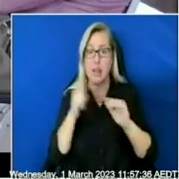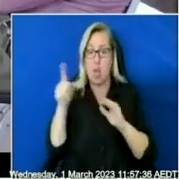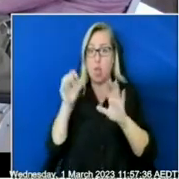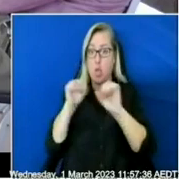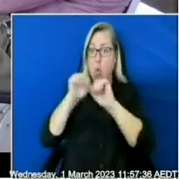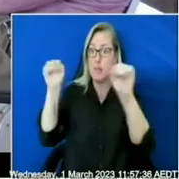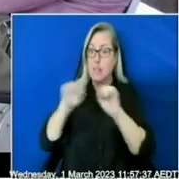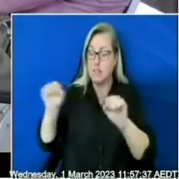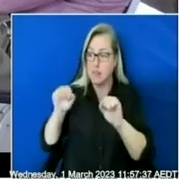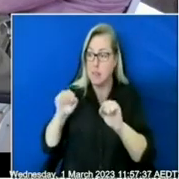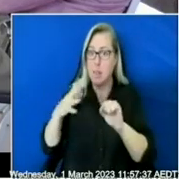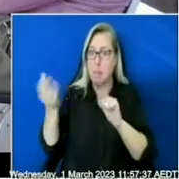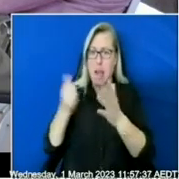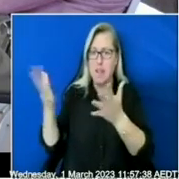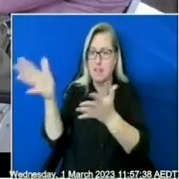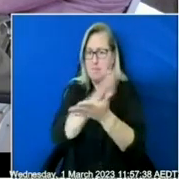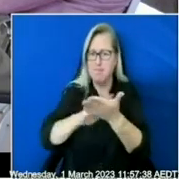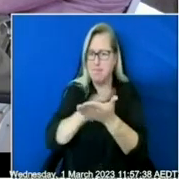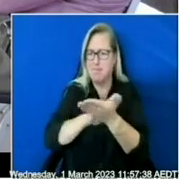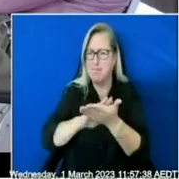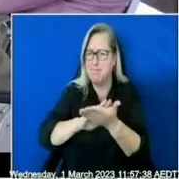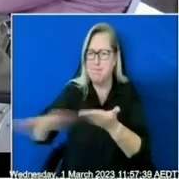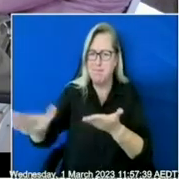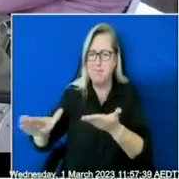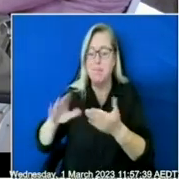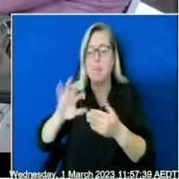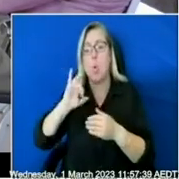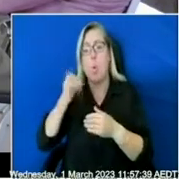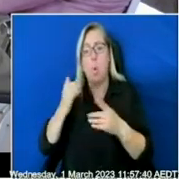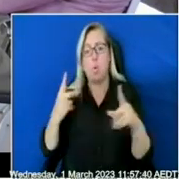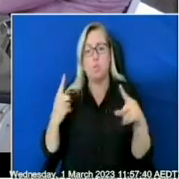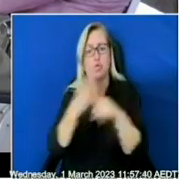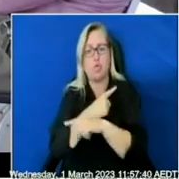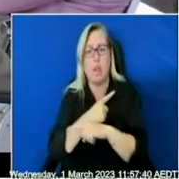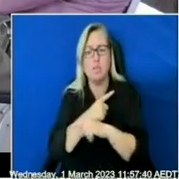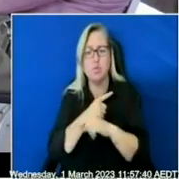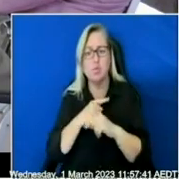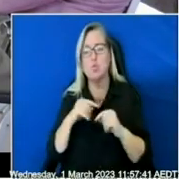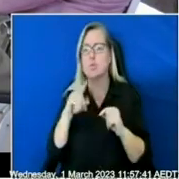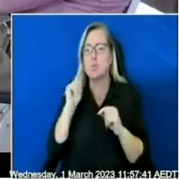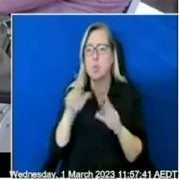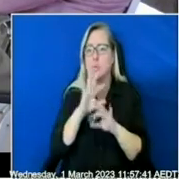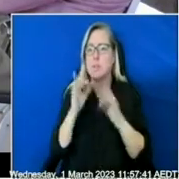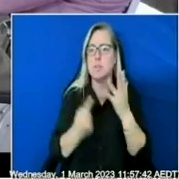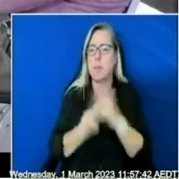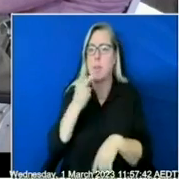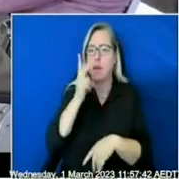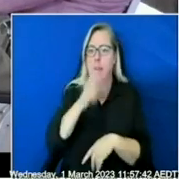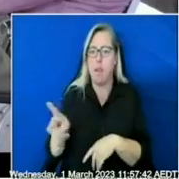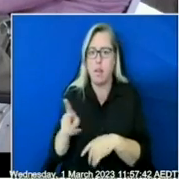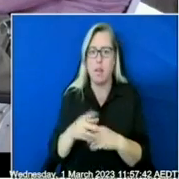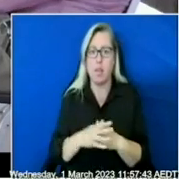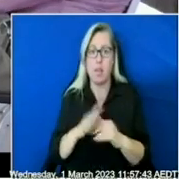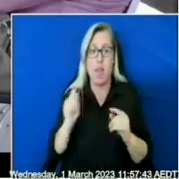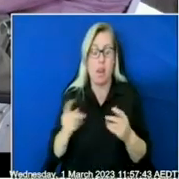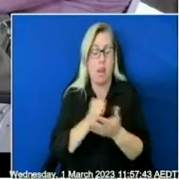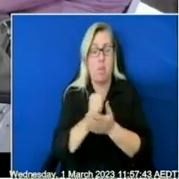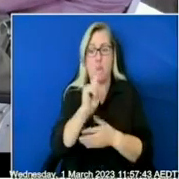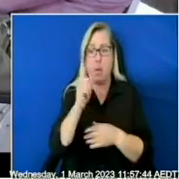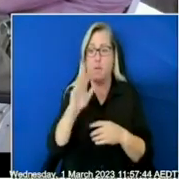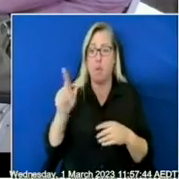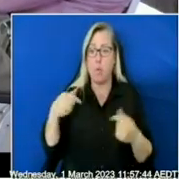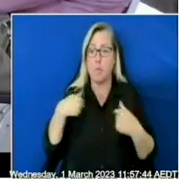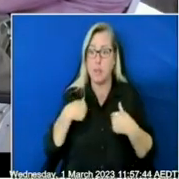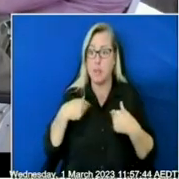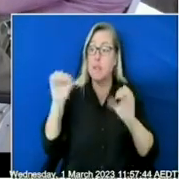do we do that here so it doesn't happen again? Right? That would be the first thing for me. These systems cannot continue the harm,